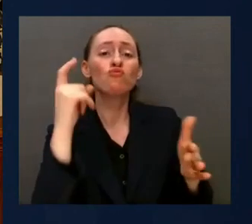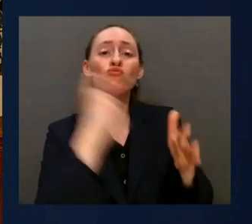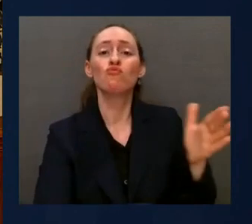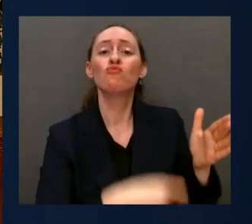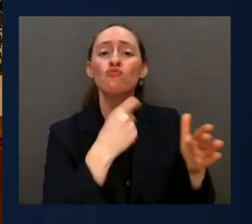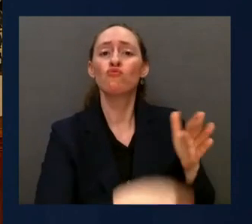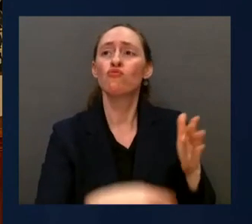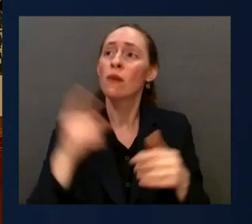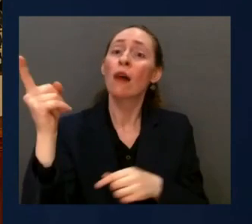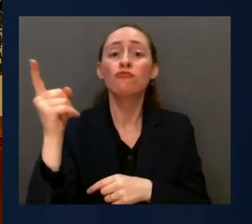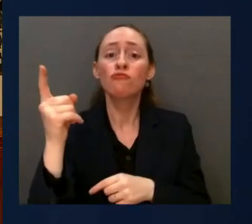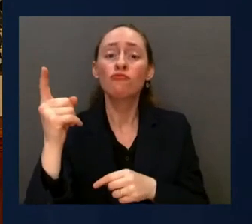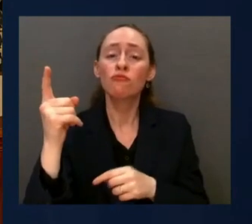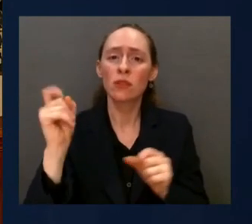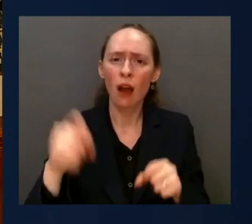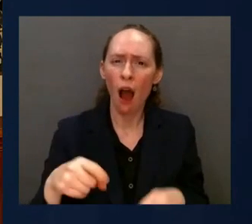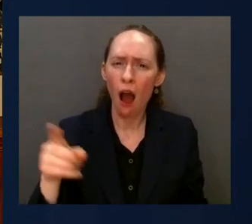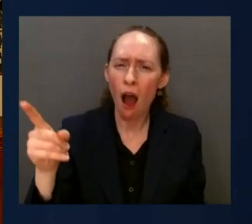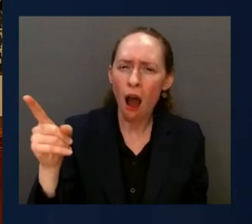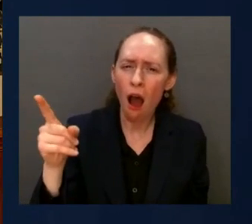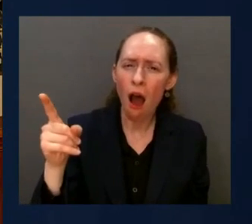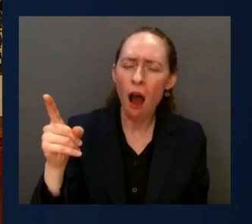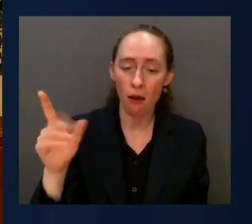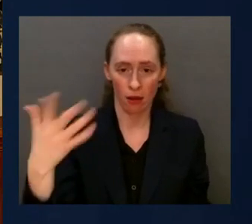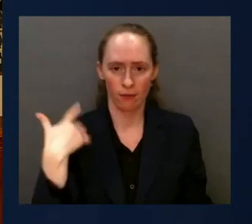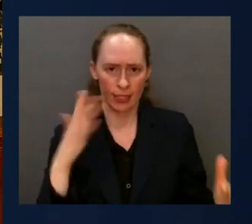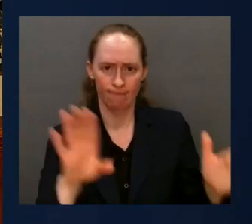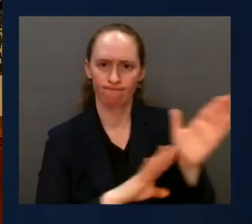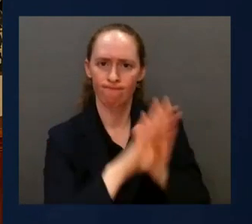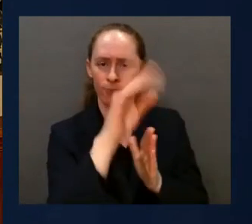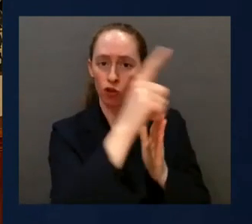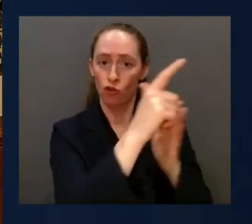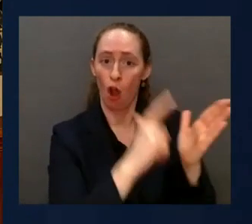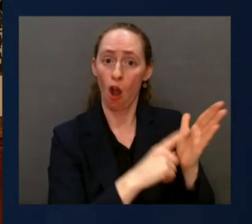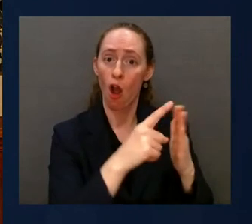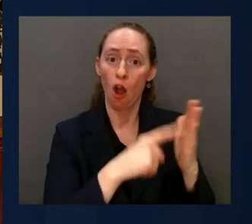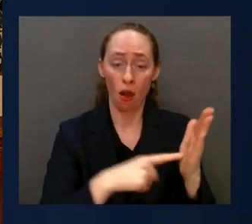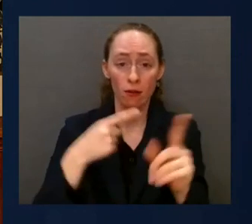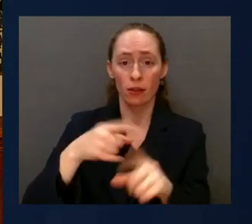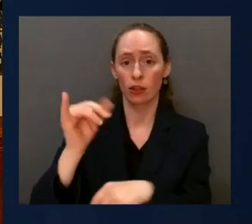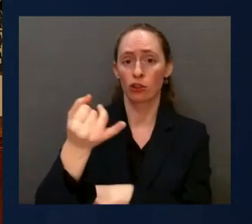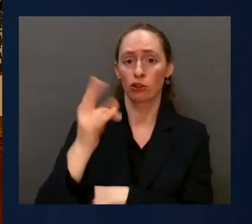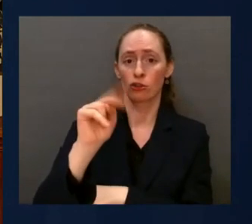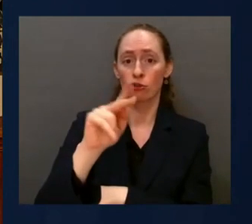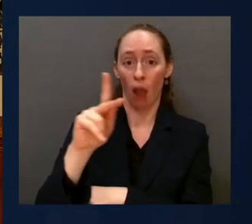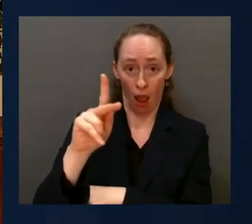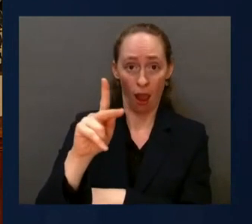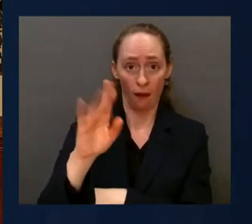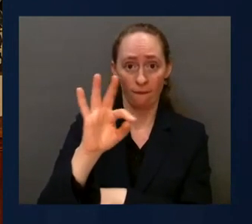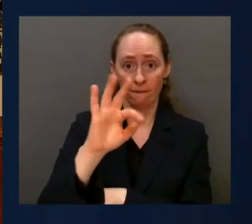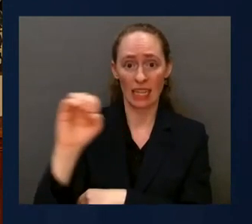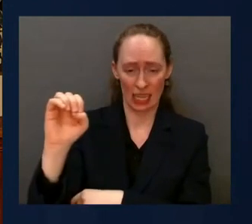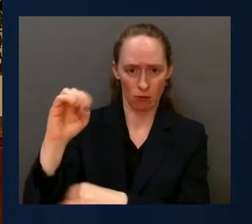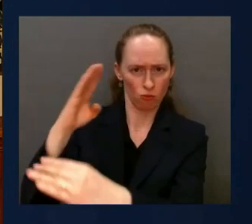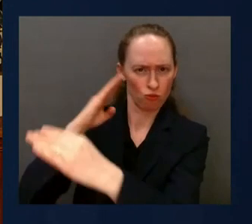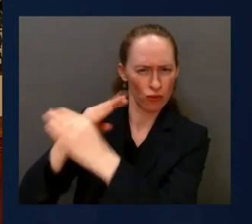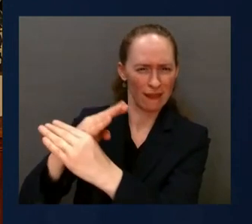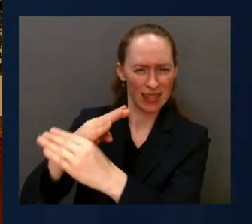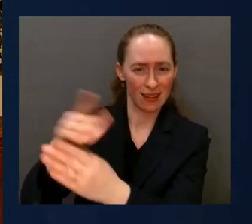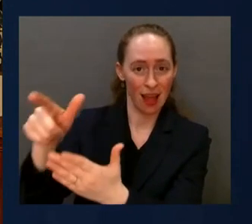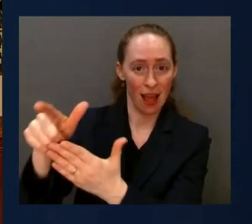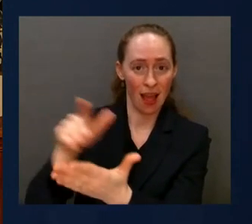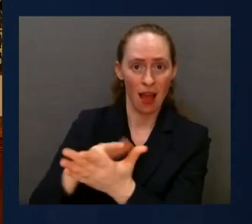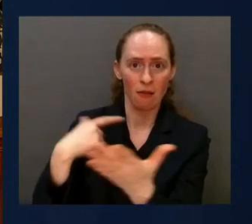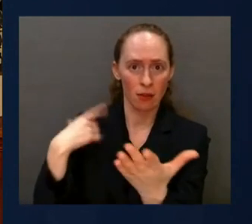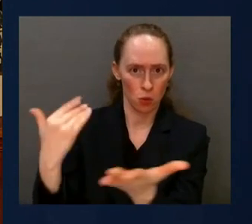Junk Fee Prevention Act. We're going to ban surprise resort fees that hotels charge on your bill. Those